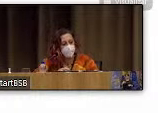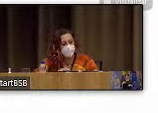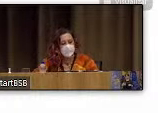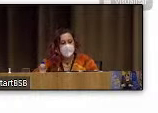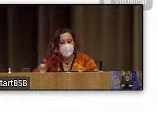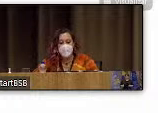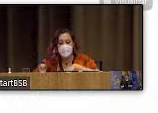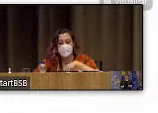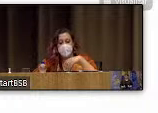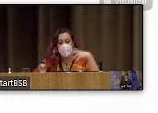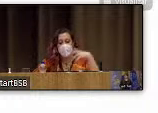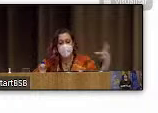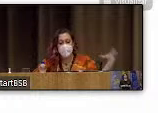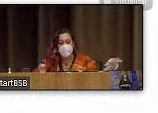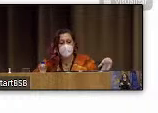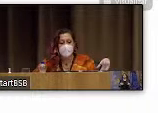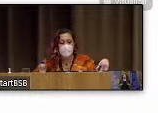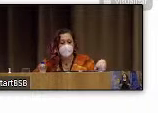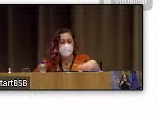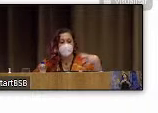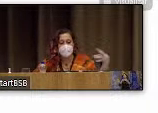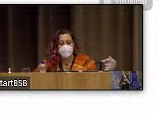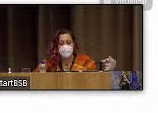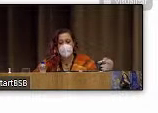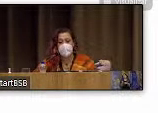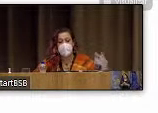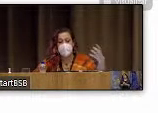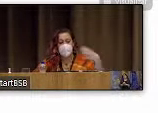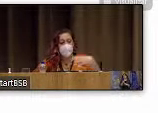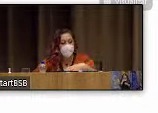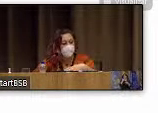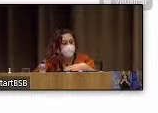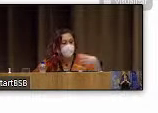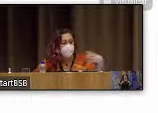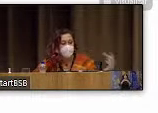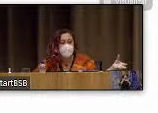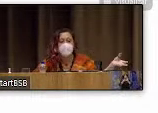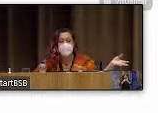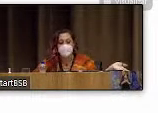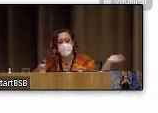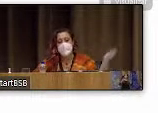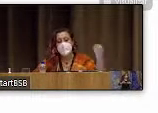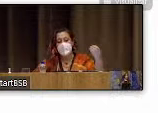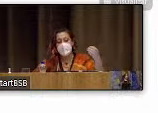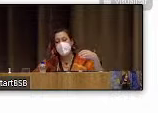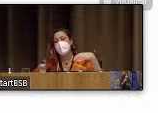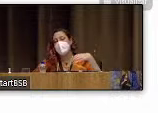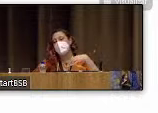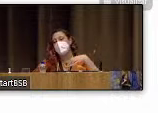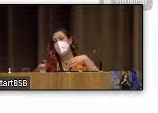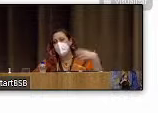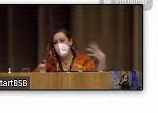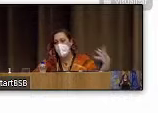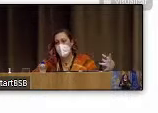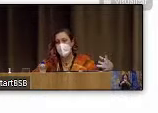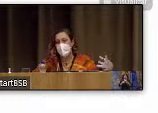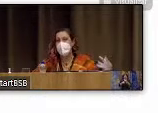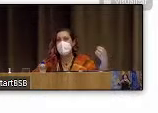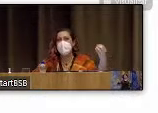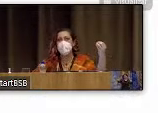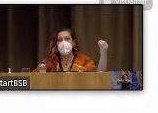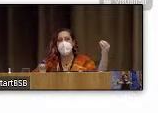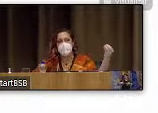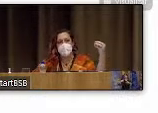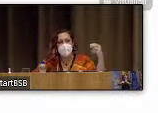have a more difficult prognostics. Now, a little more detail is that today we have this already. We have this